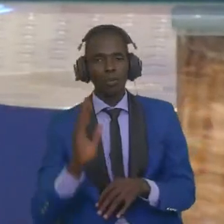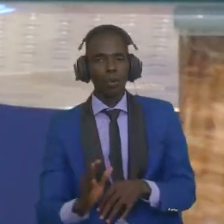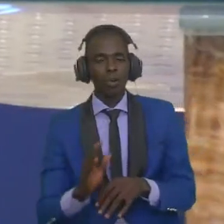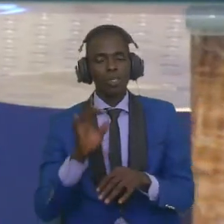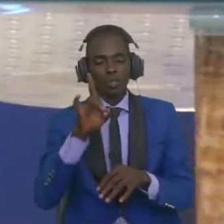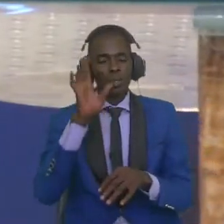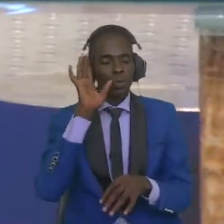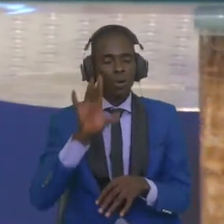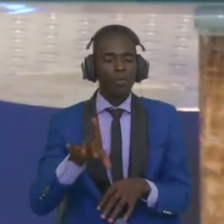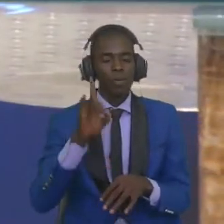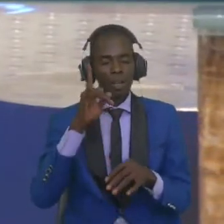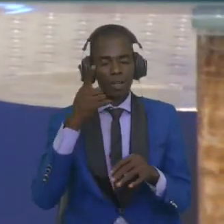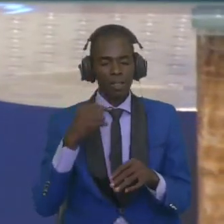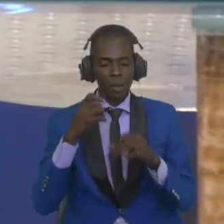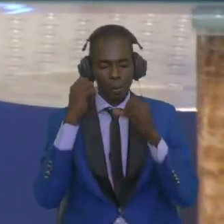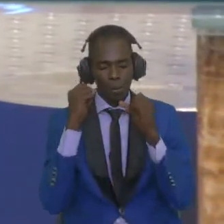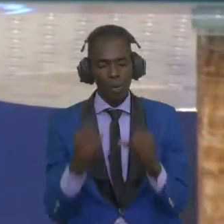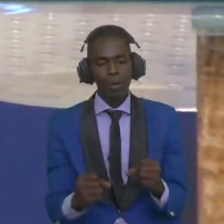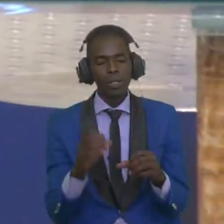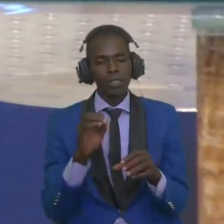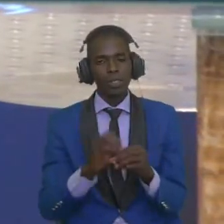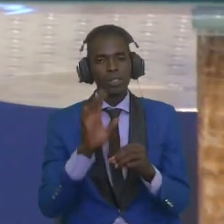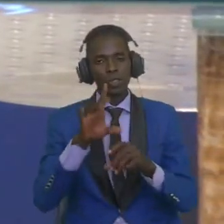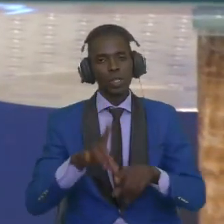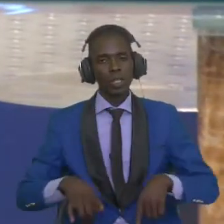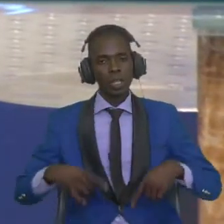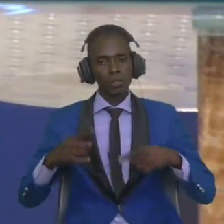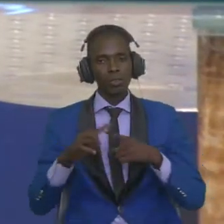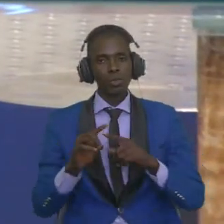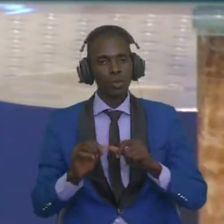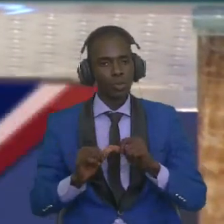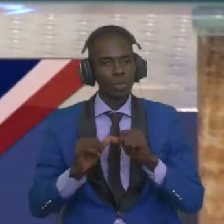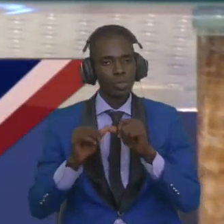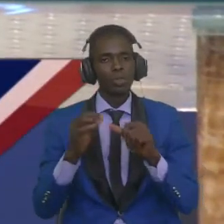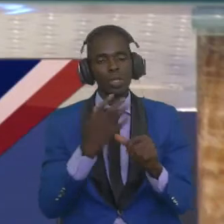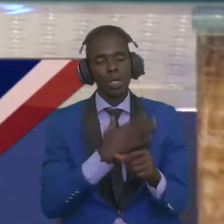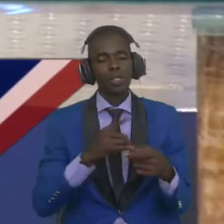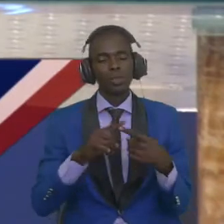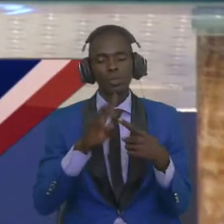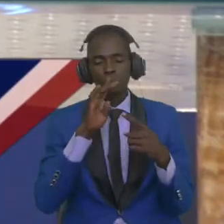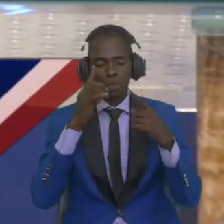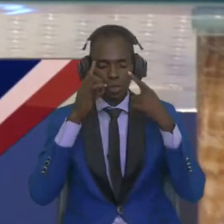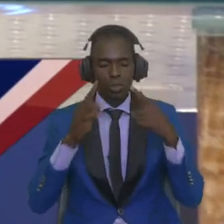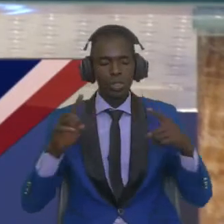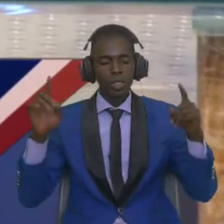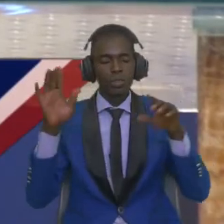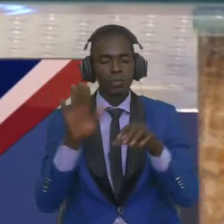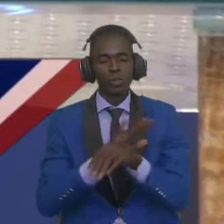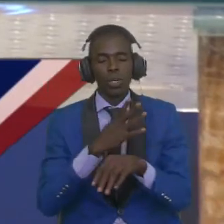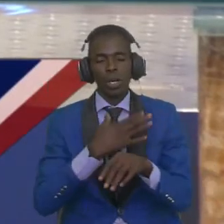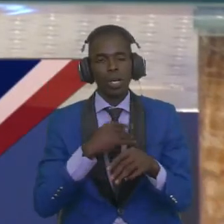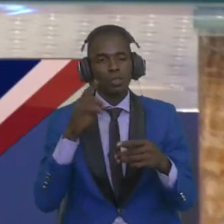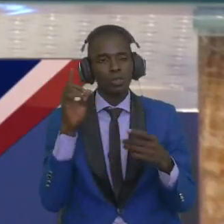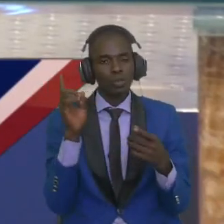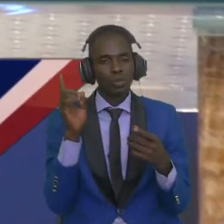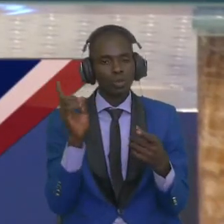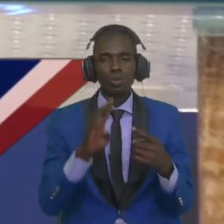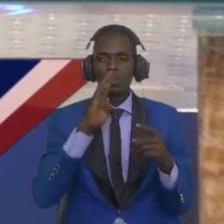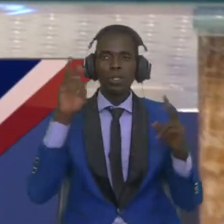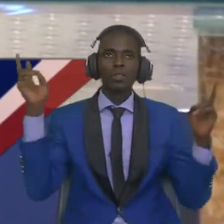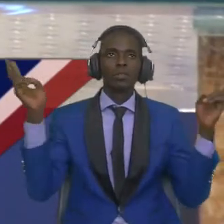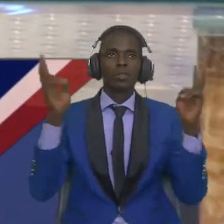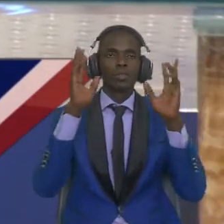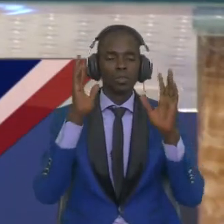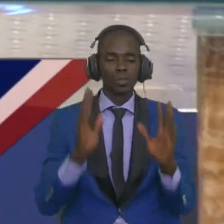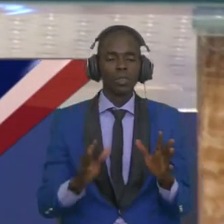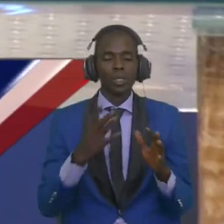sustaining power in your life to carry on and to be successful and to be victorious and to be an